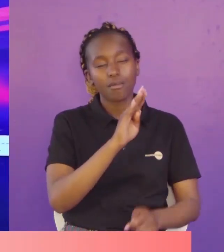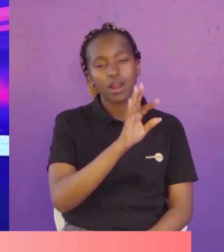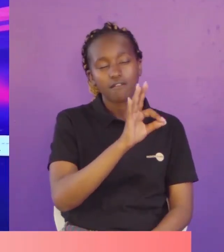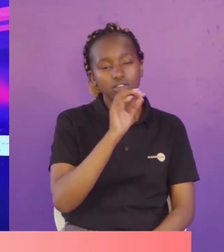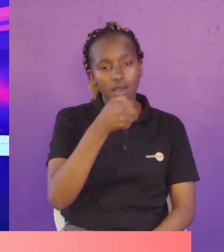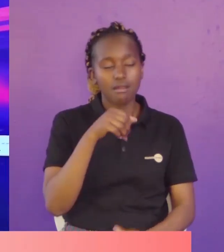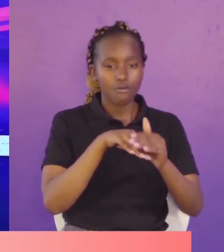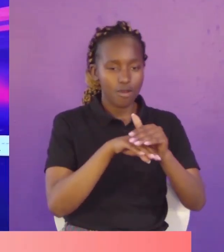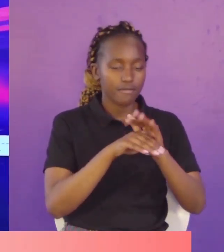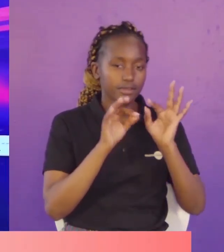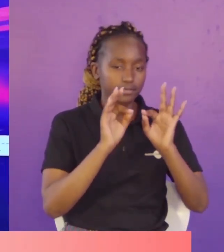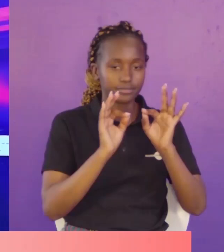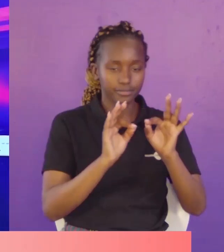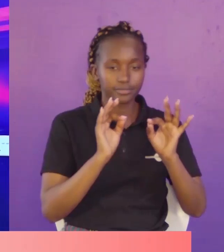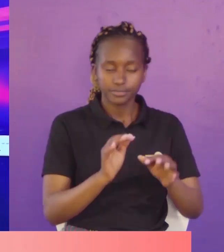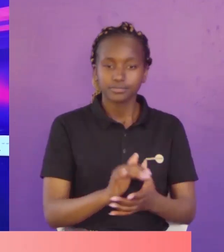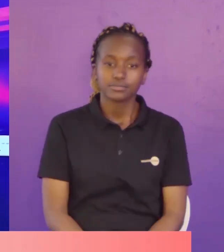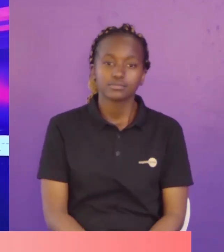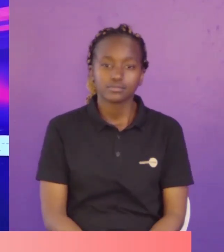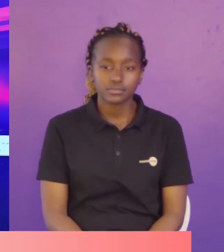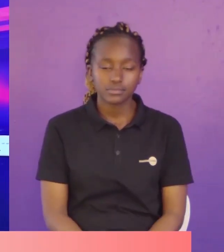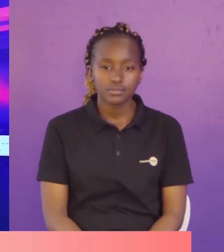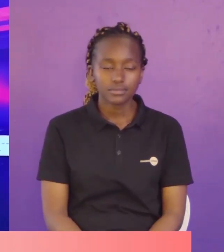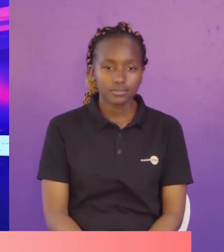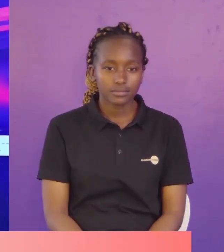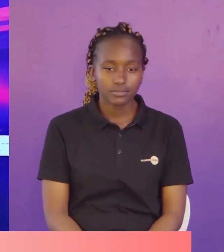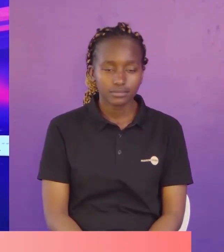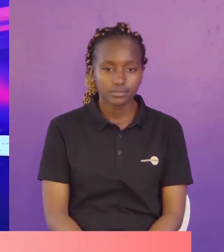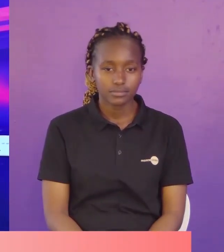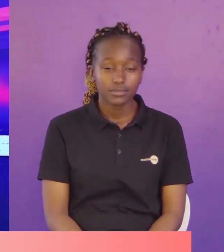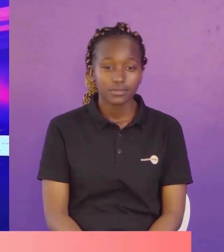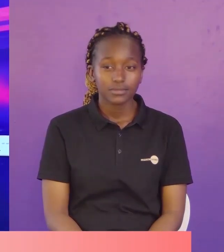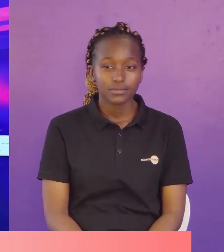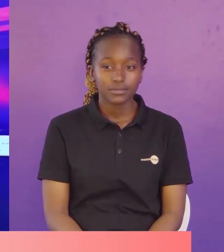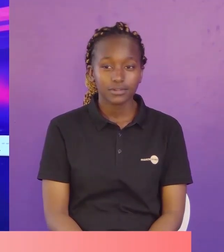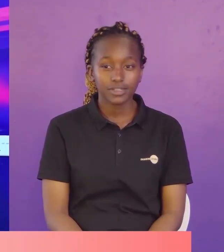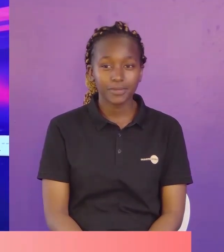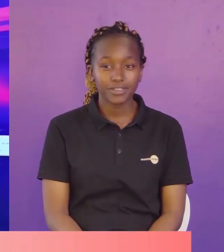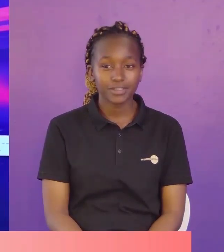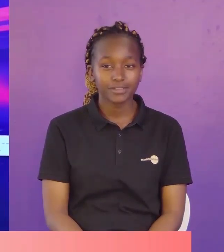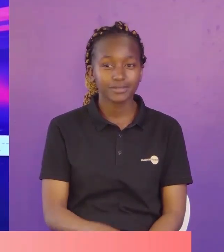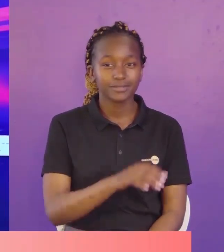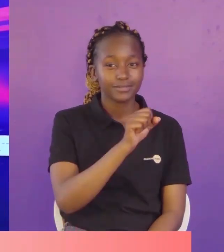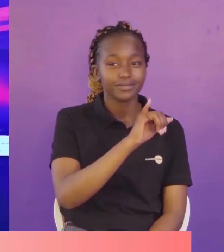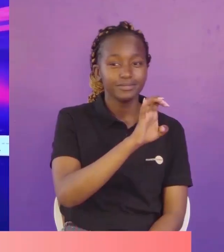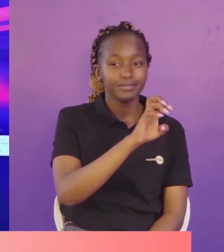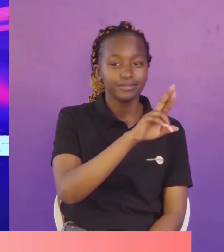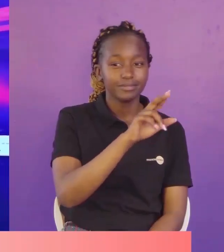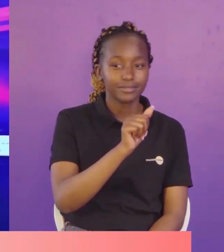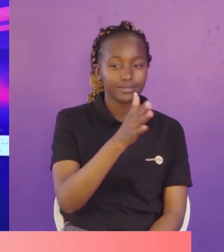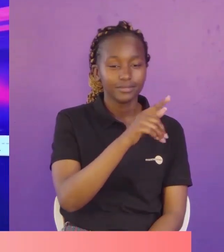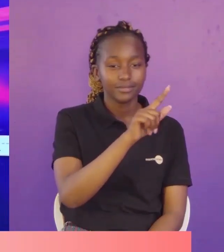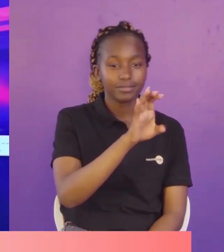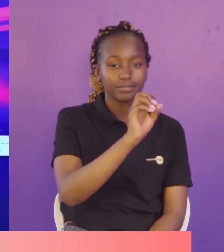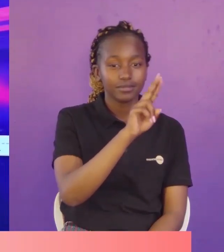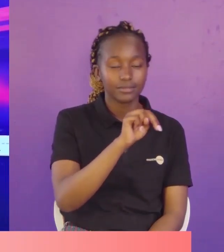it will be hard. Or Sierra Leone will have to depend on miracles. We say miracles. So it will be